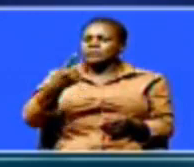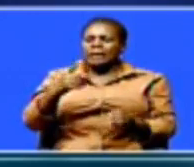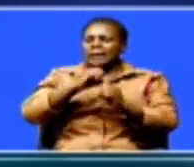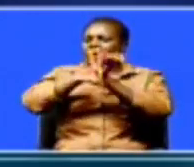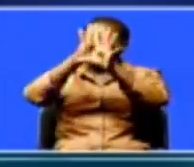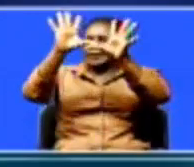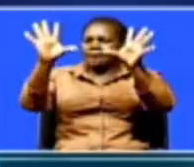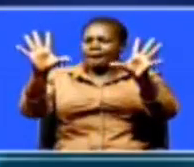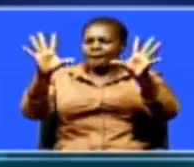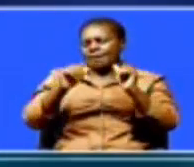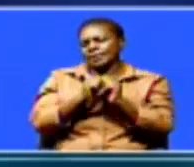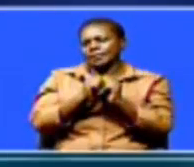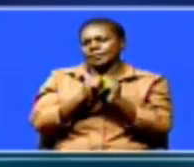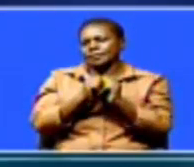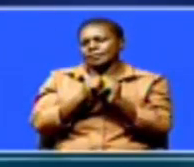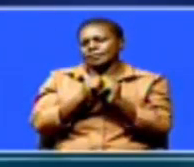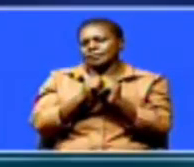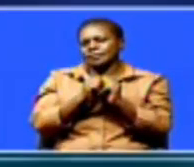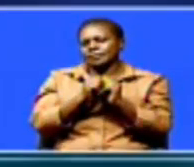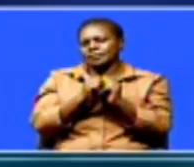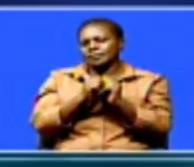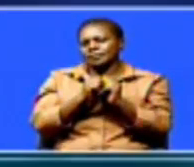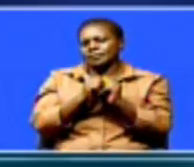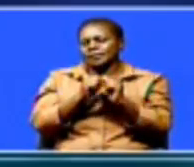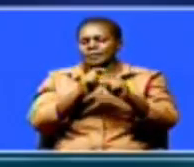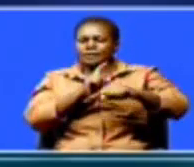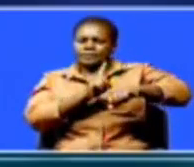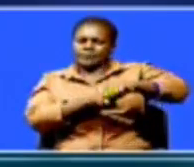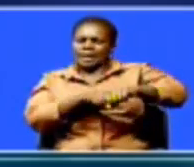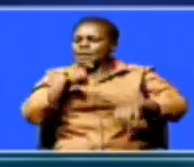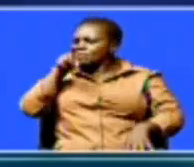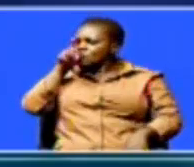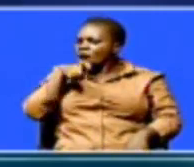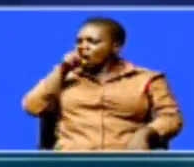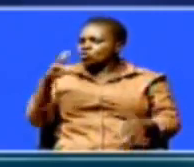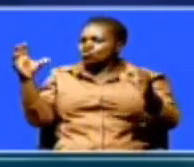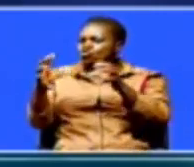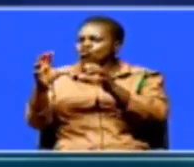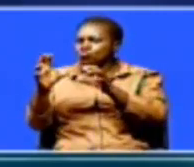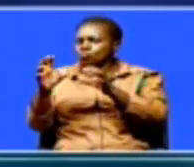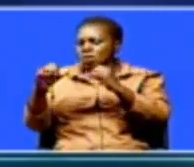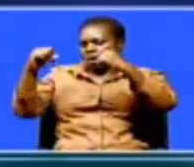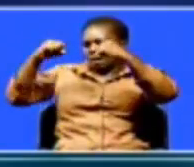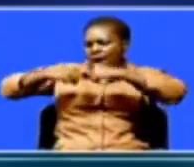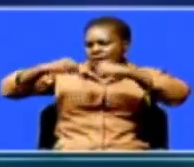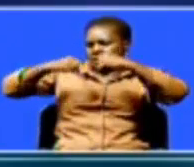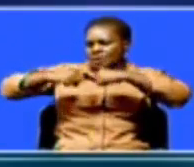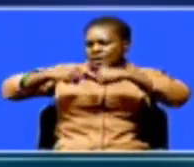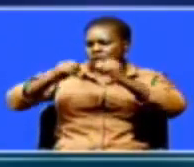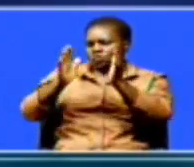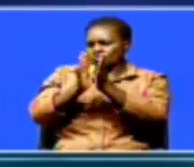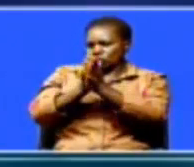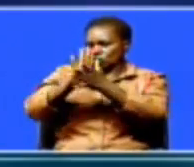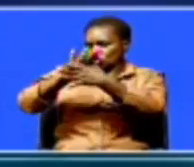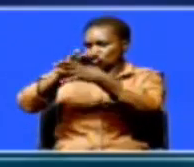So I want to make it very clear that when KANU moved into a coalition with